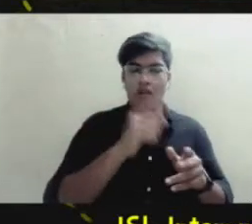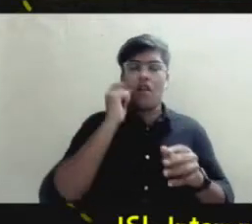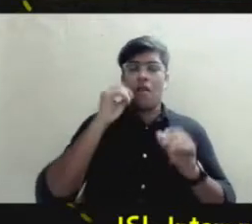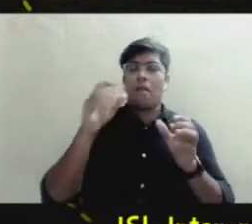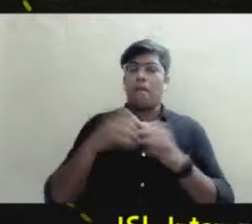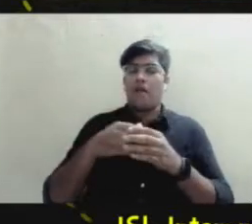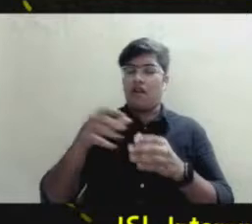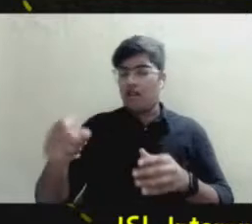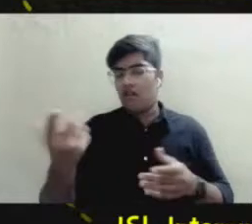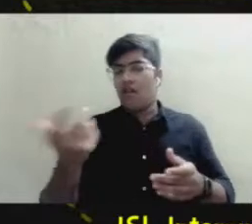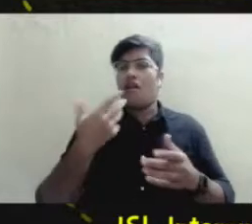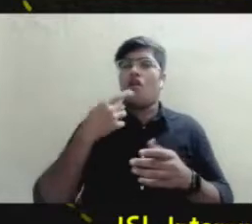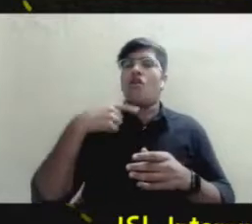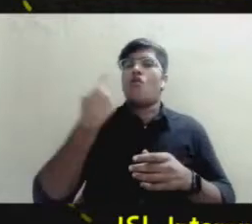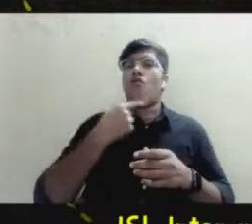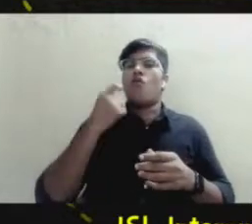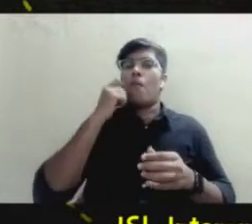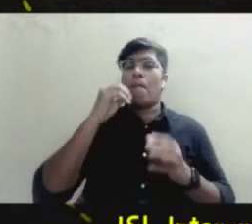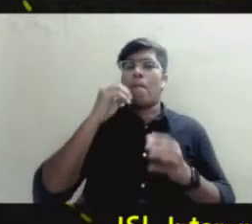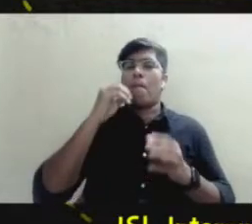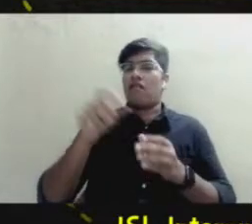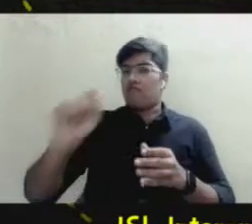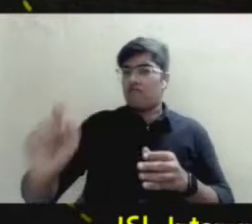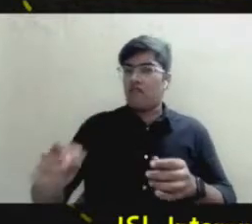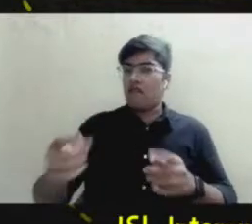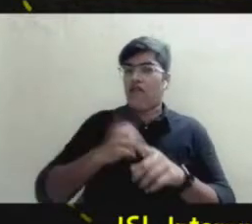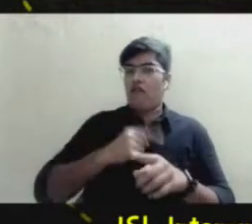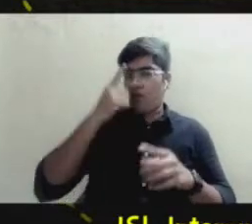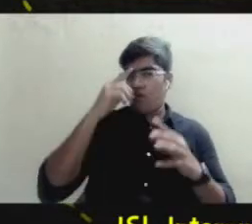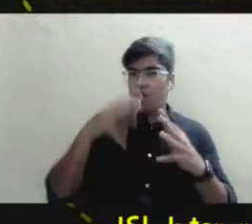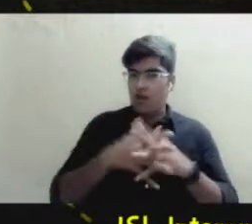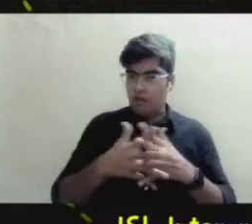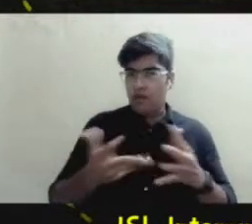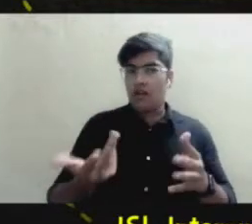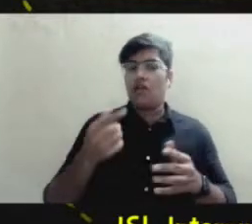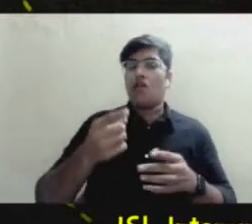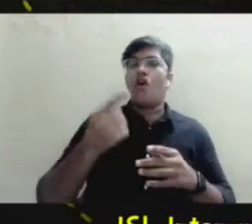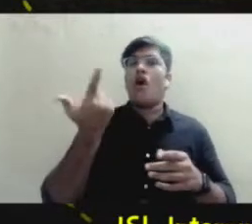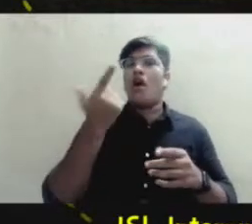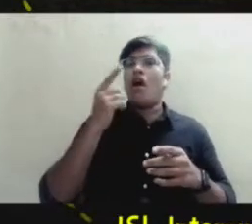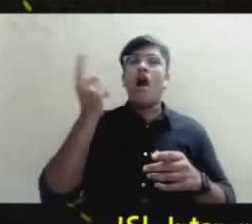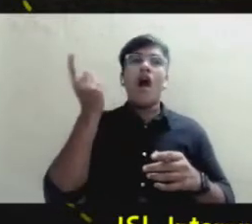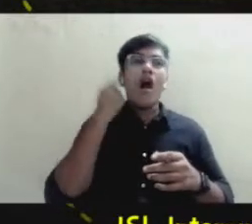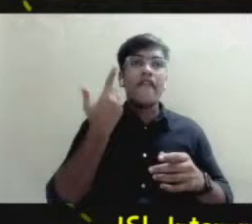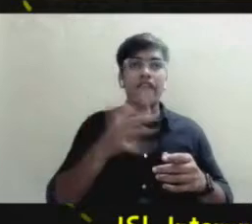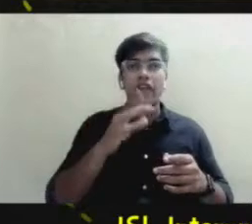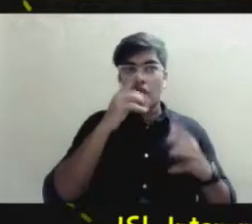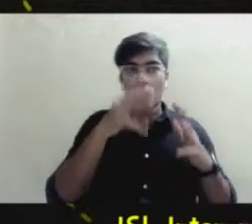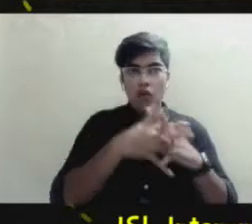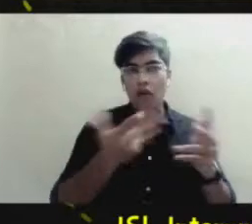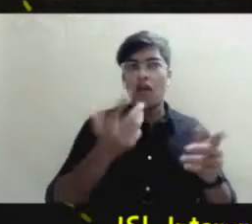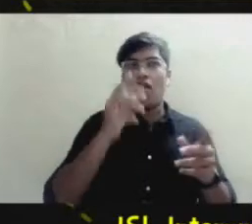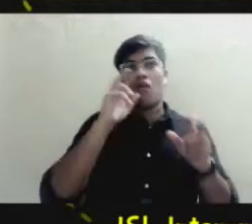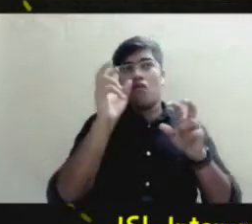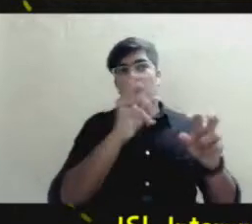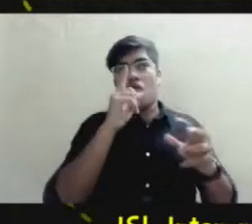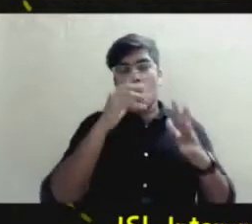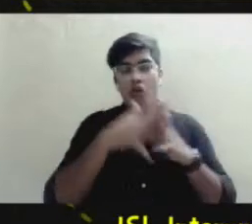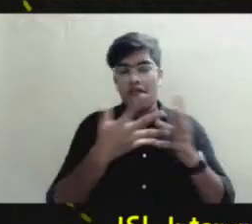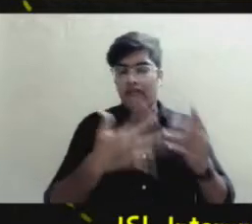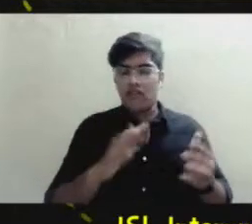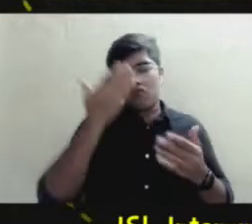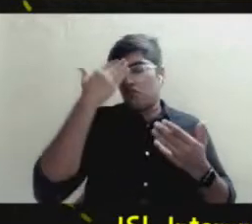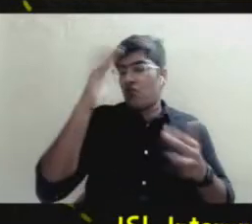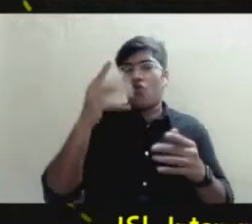women, which doesn't necessarily mean that those men haven't heard women or observed women. I mean, so it's not like one thing is canceling another, but it all exists in